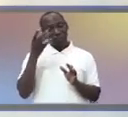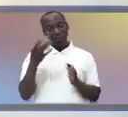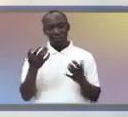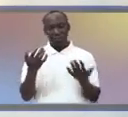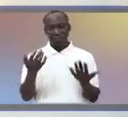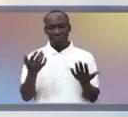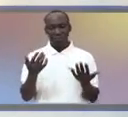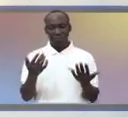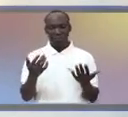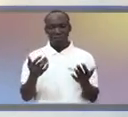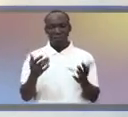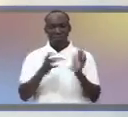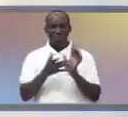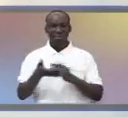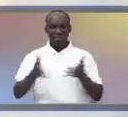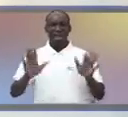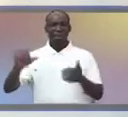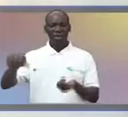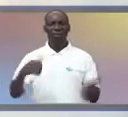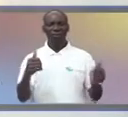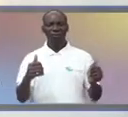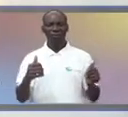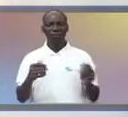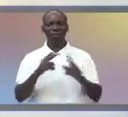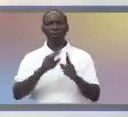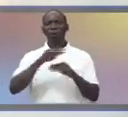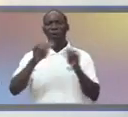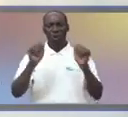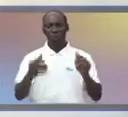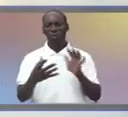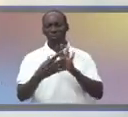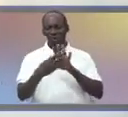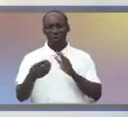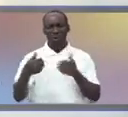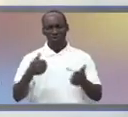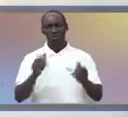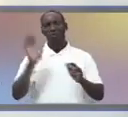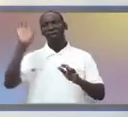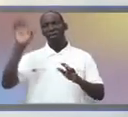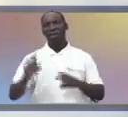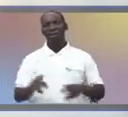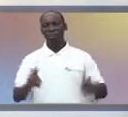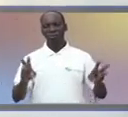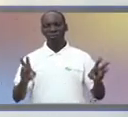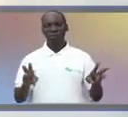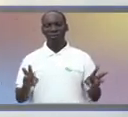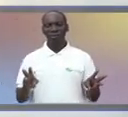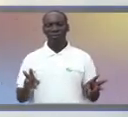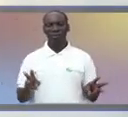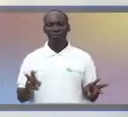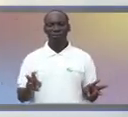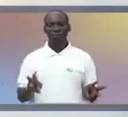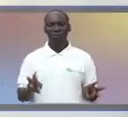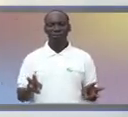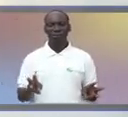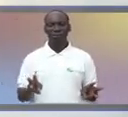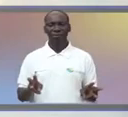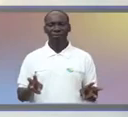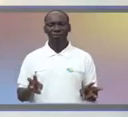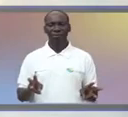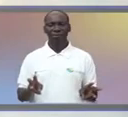ye se tene ni nyina ma na John ma ho kwan na ogbo Jesus esu e di se tene ni nyina ma